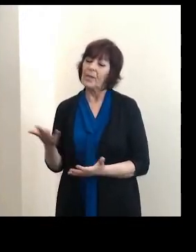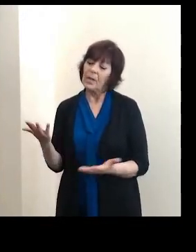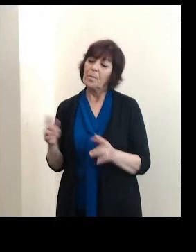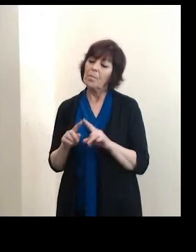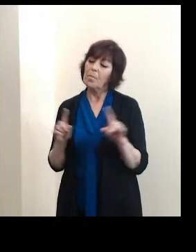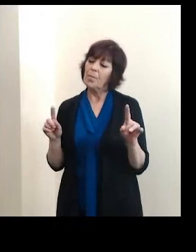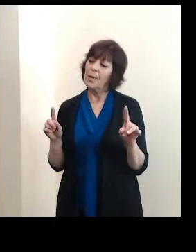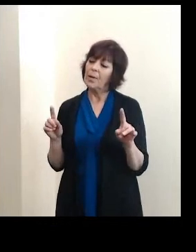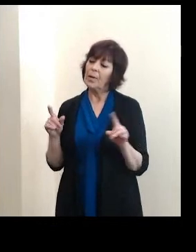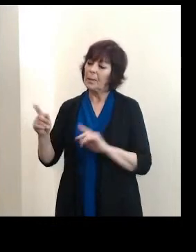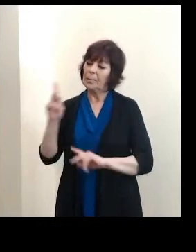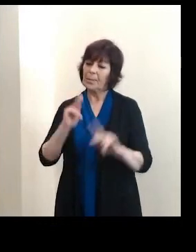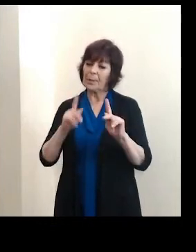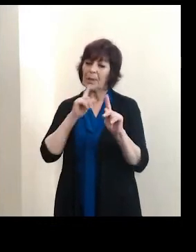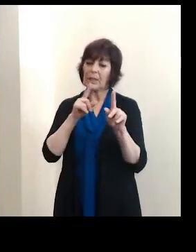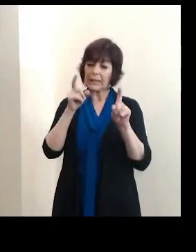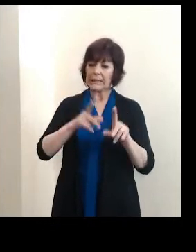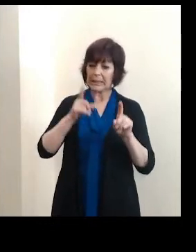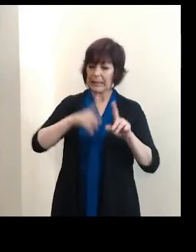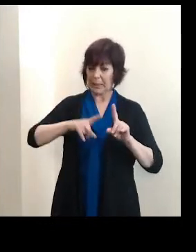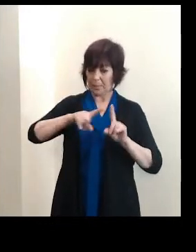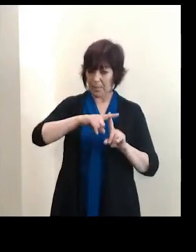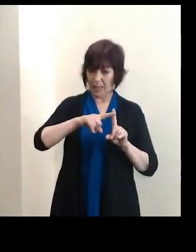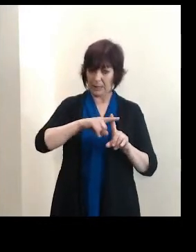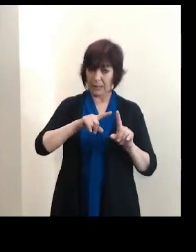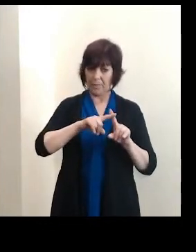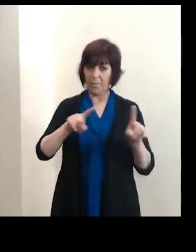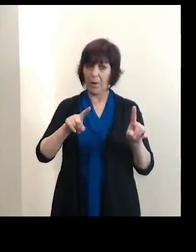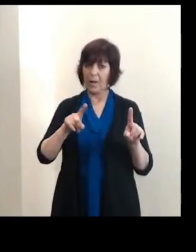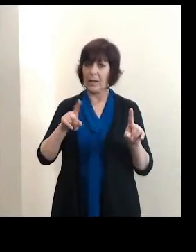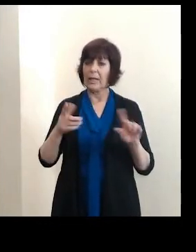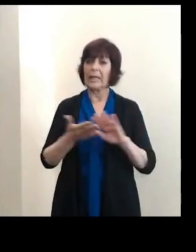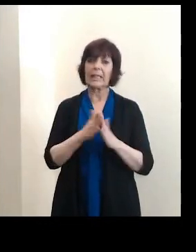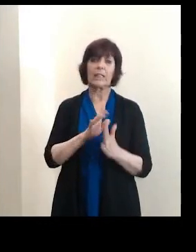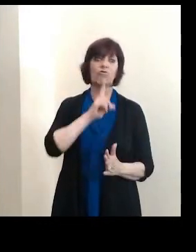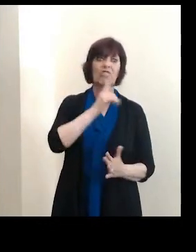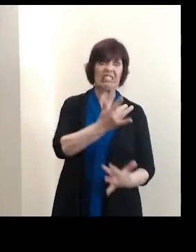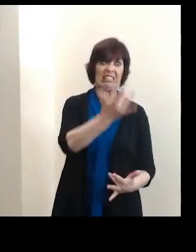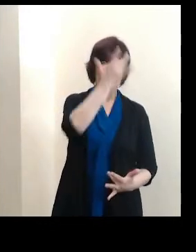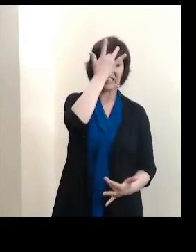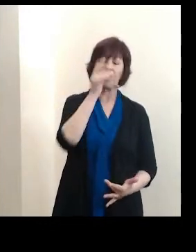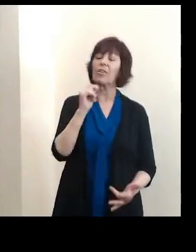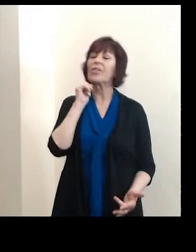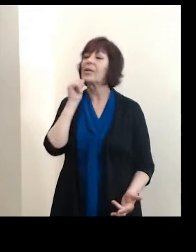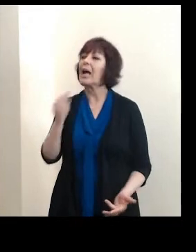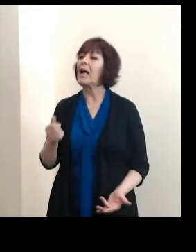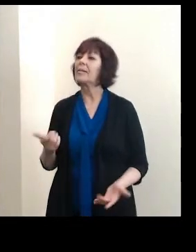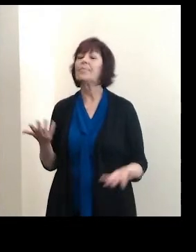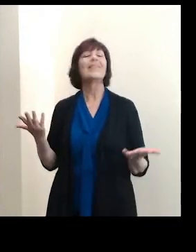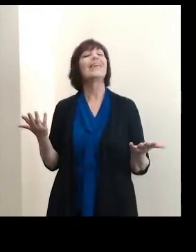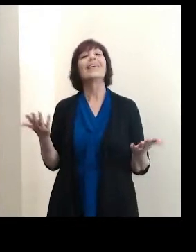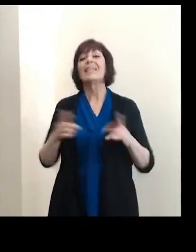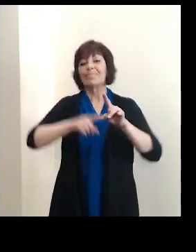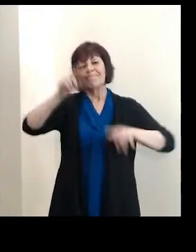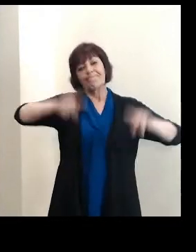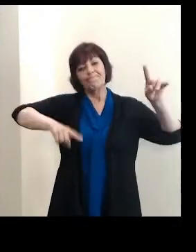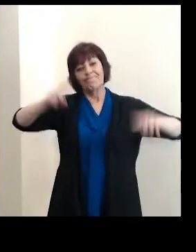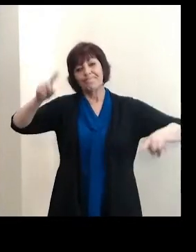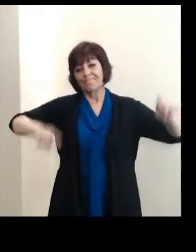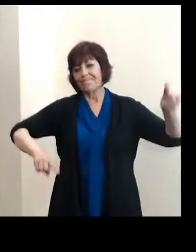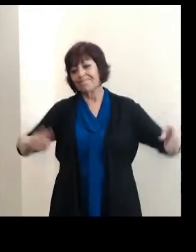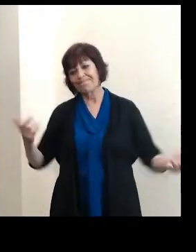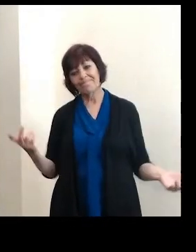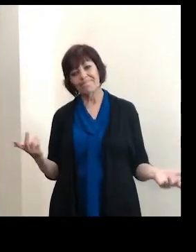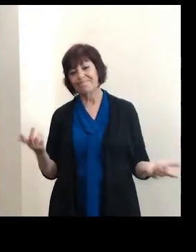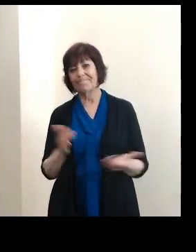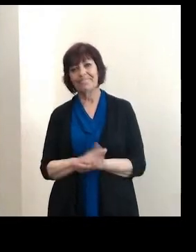it a case of people are testing positive, but they're getting really sick, or they're not getting really sick? Again, it's